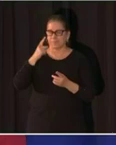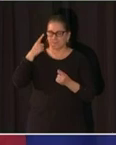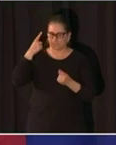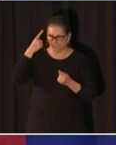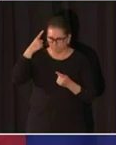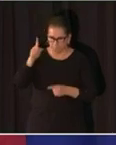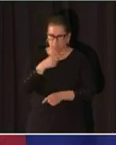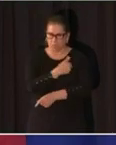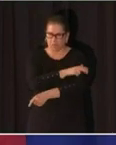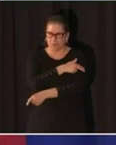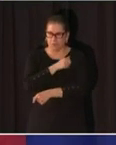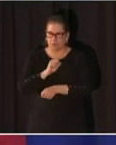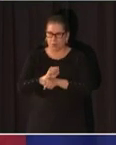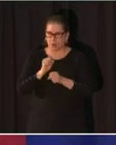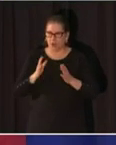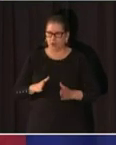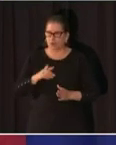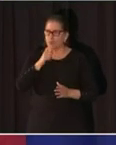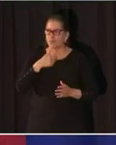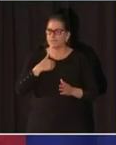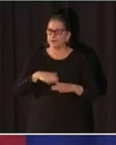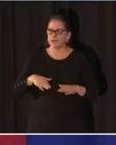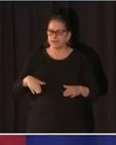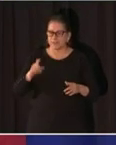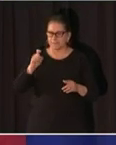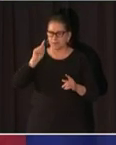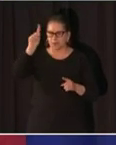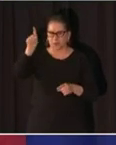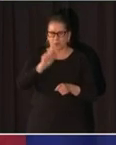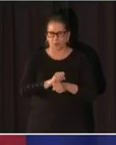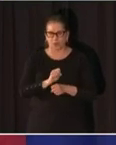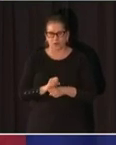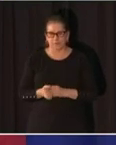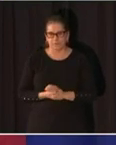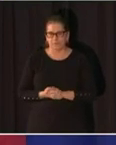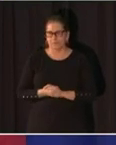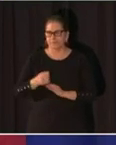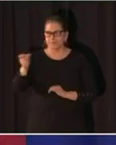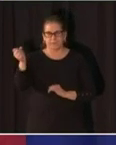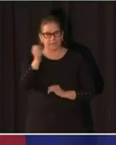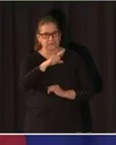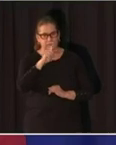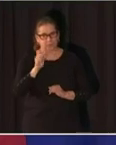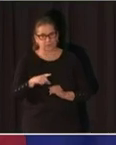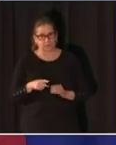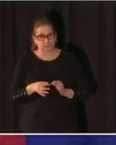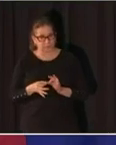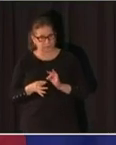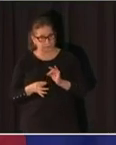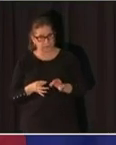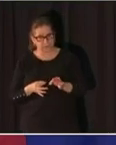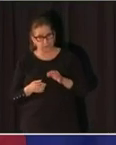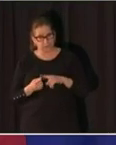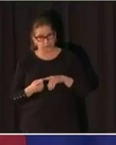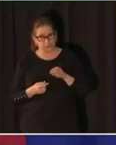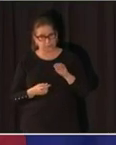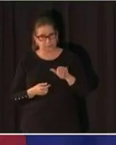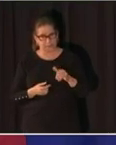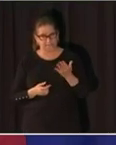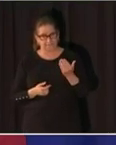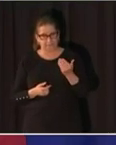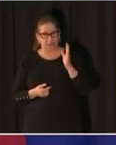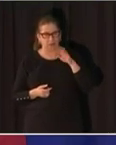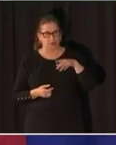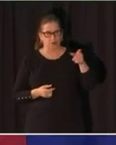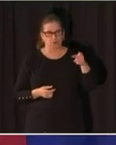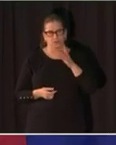Can I just follow up on the extension to May 15th? Sure. You want to have a press conference on Friday with the school specifically, but can you give